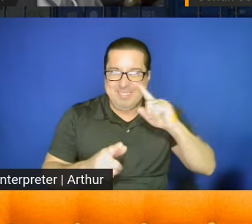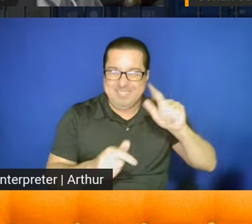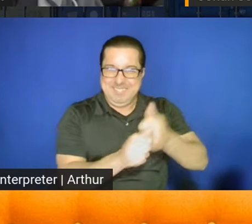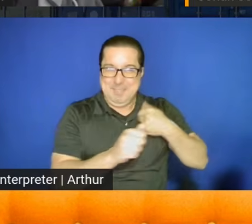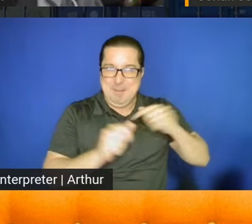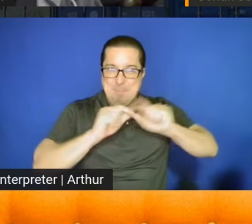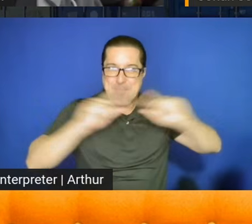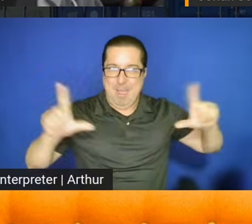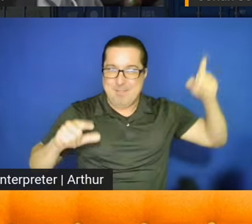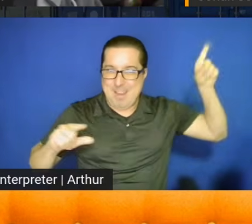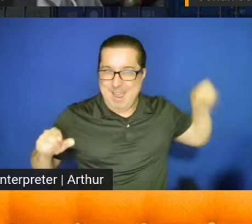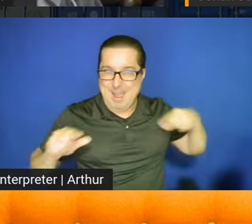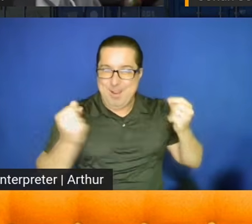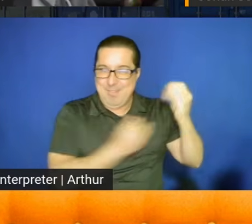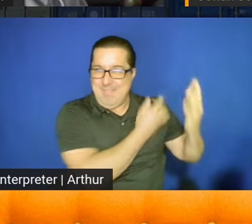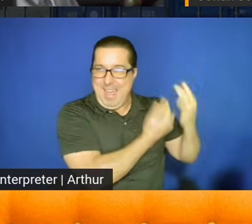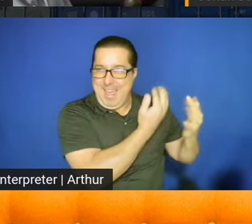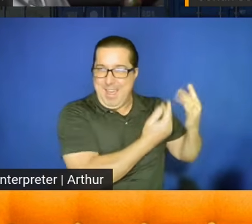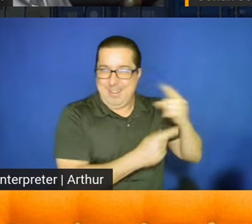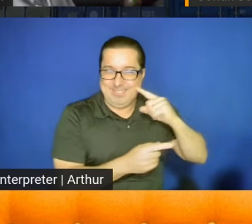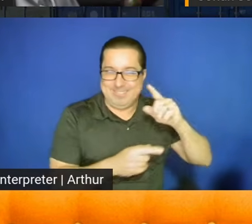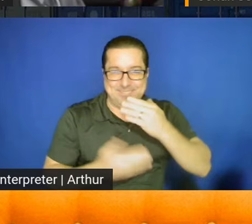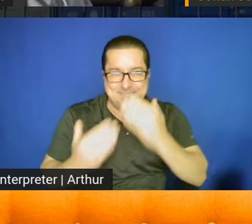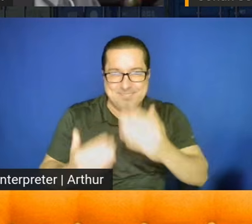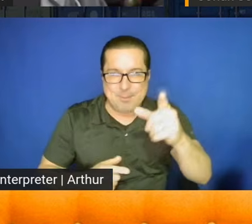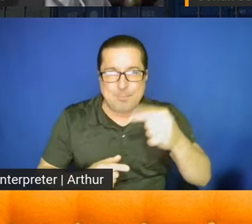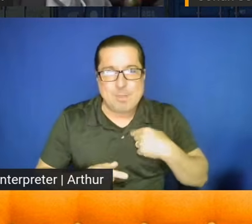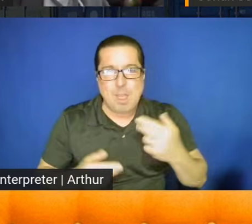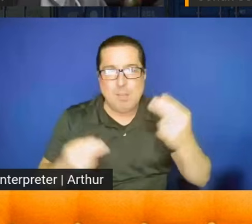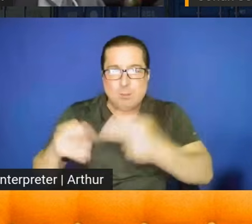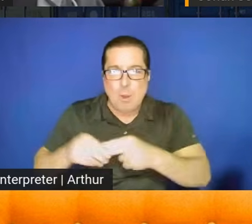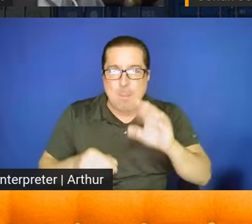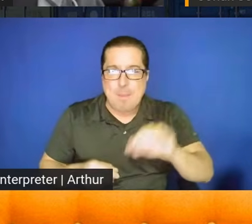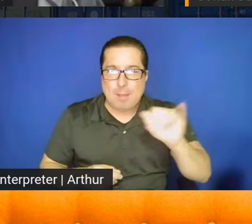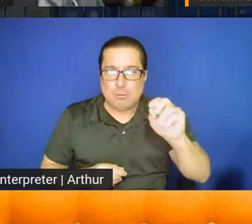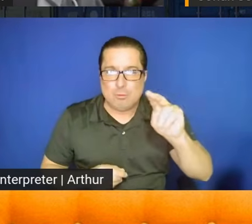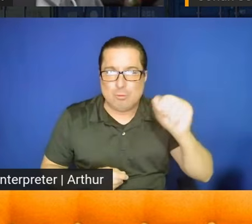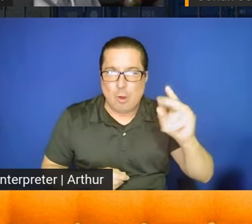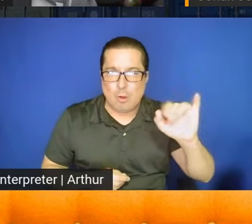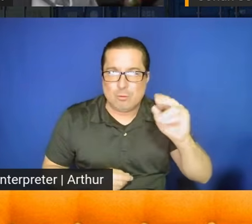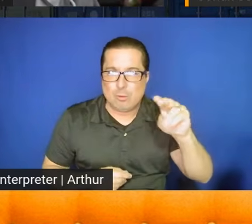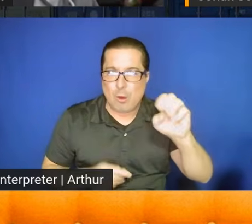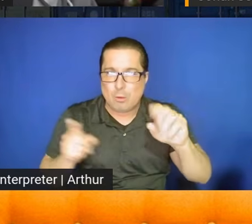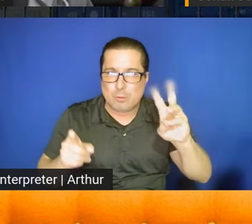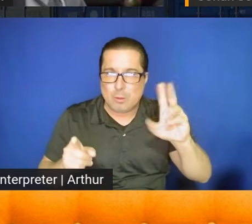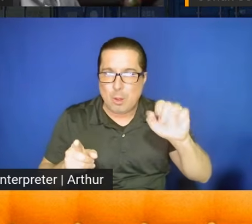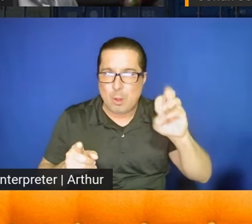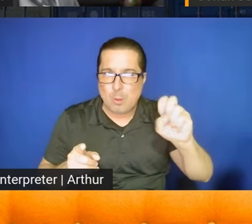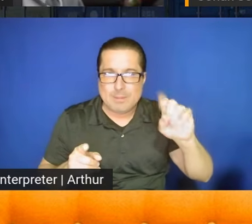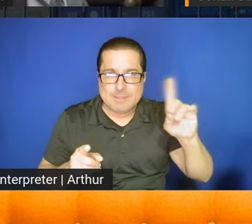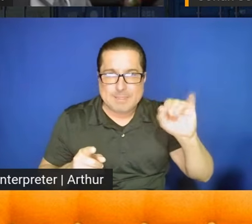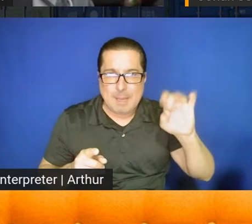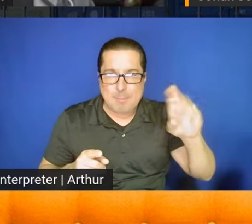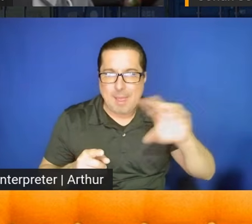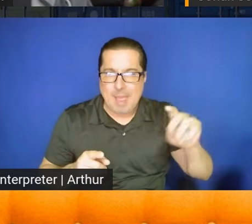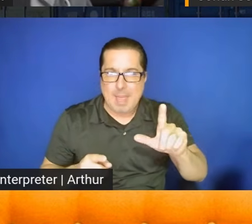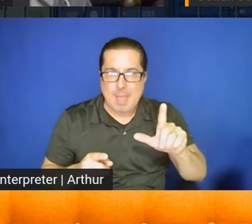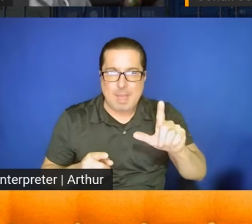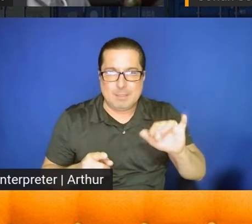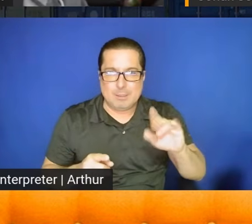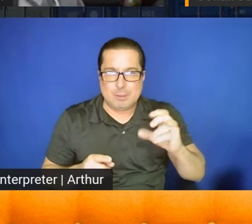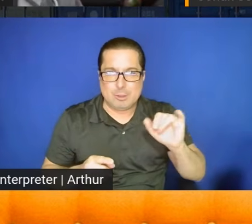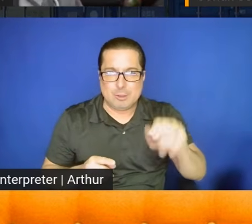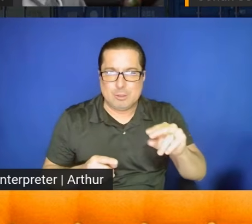at AWS here. I am joined by Jonah Jones, Lewis Diamond, and Lee Chun Lee. I'm going to talk about some of the